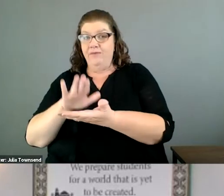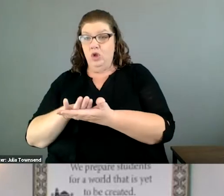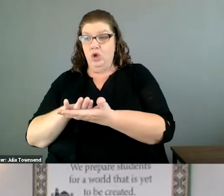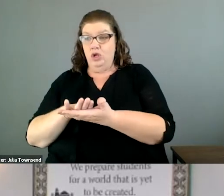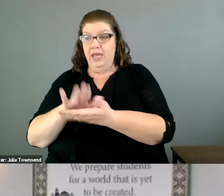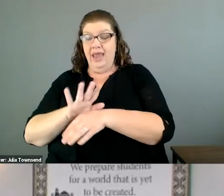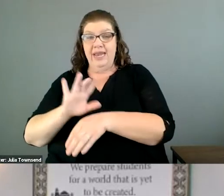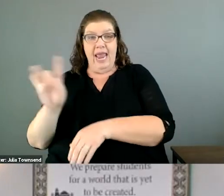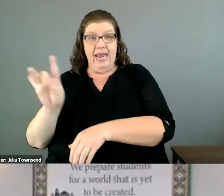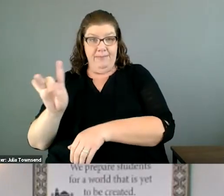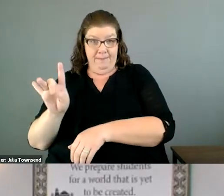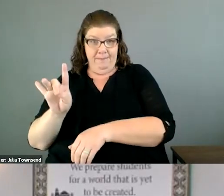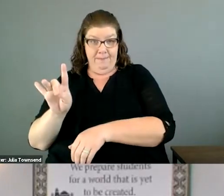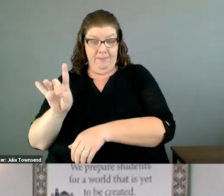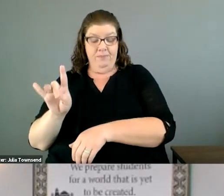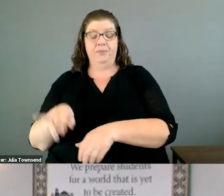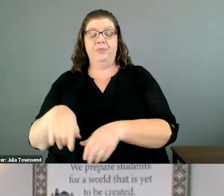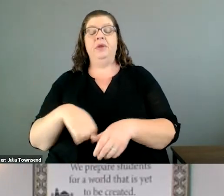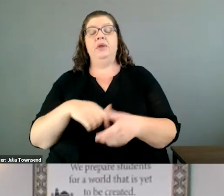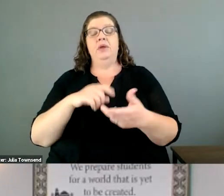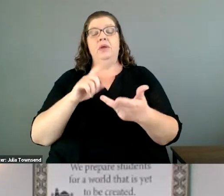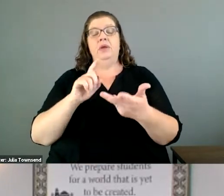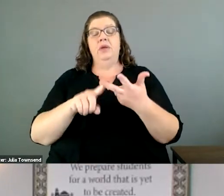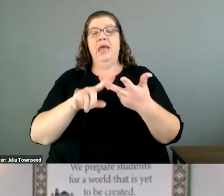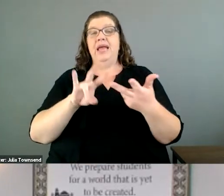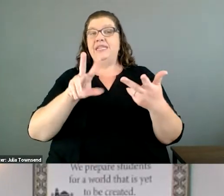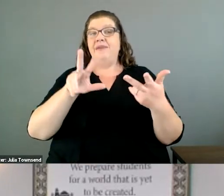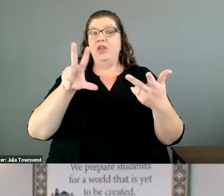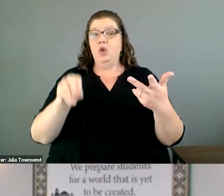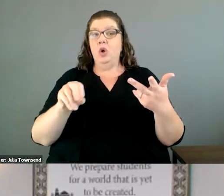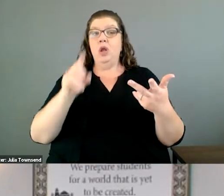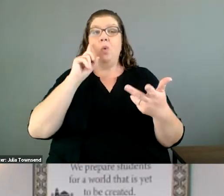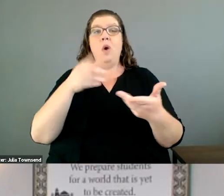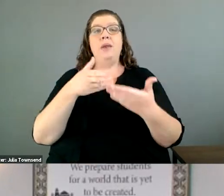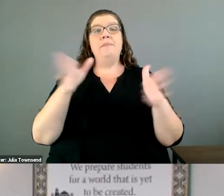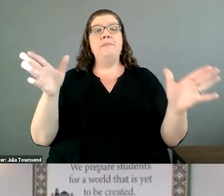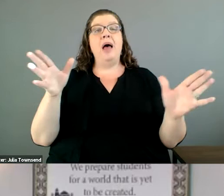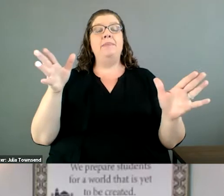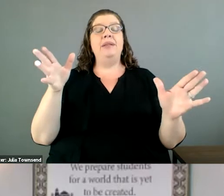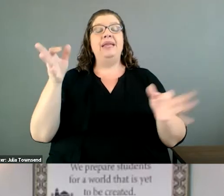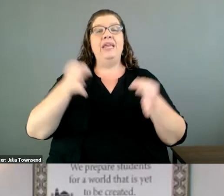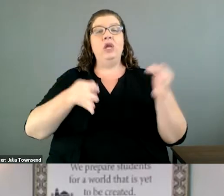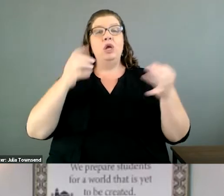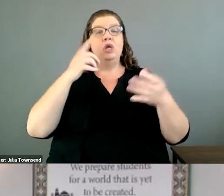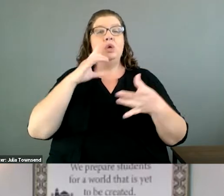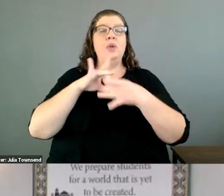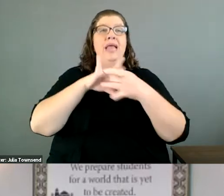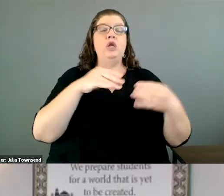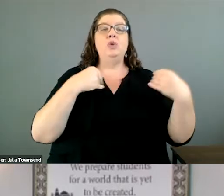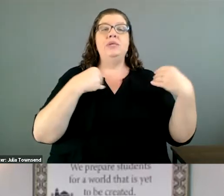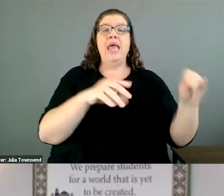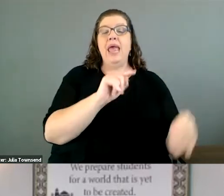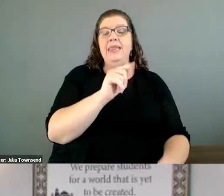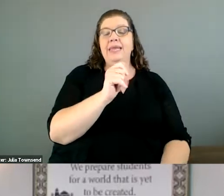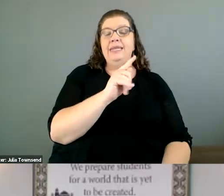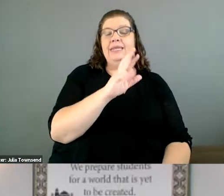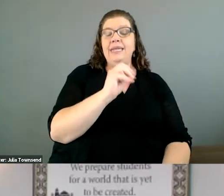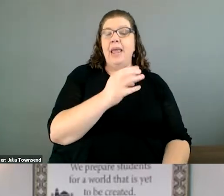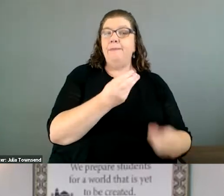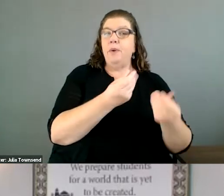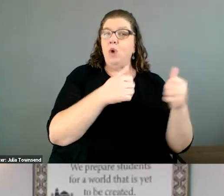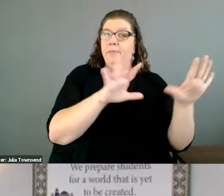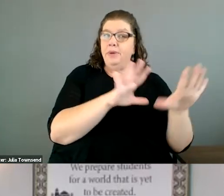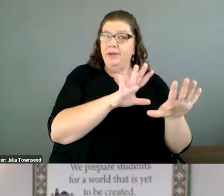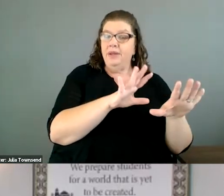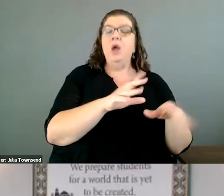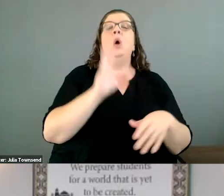8 p.m. And at 7:30, there will be 1 public hearing related to the sale of the Tatum property. The board also will take a 10-minute